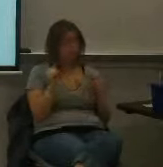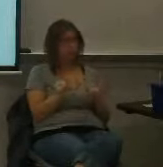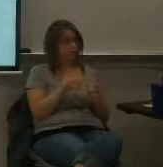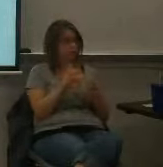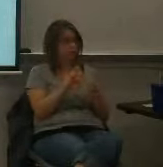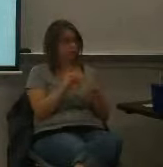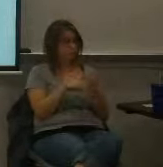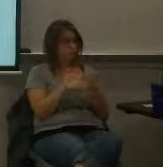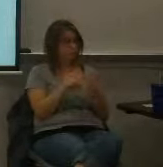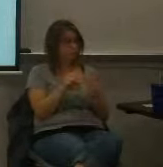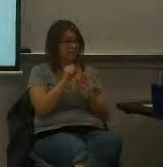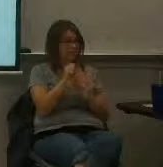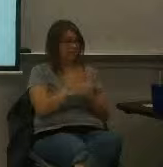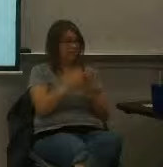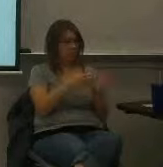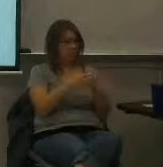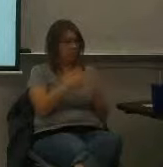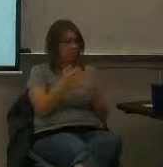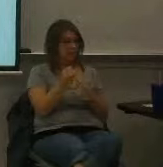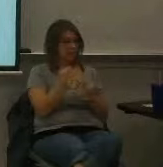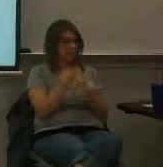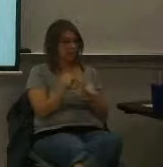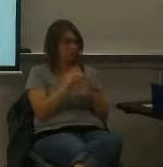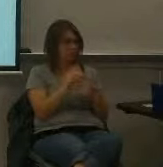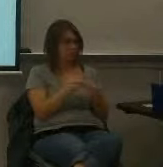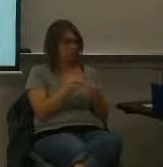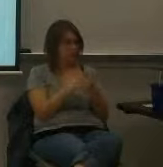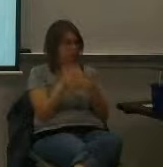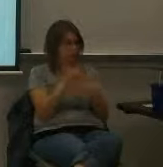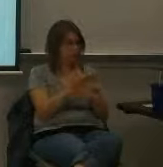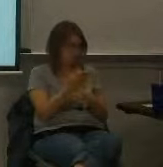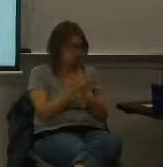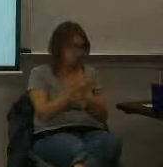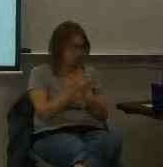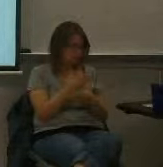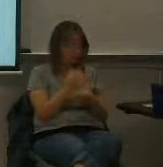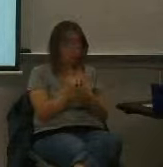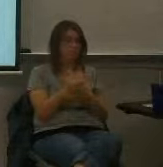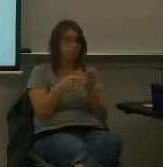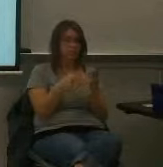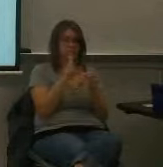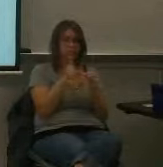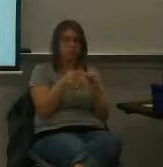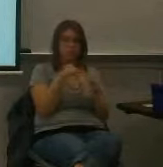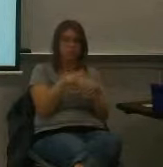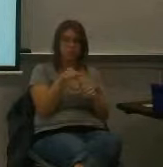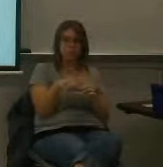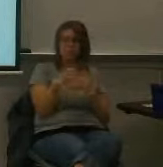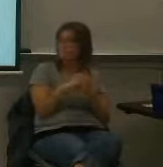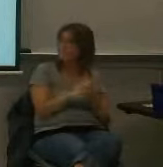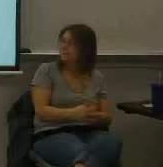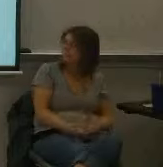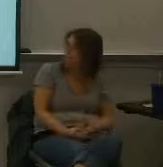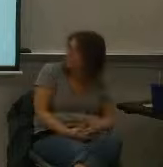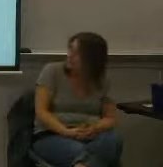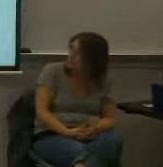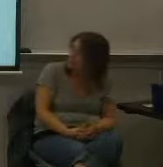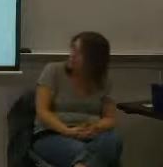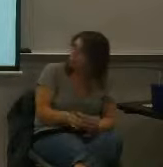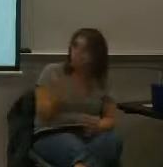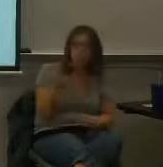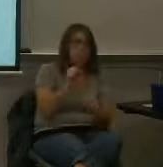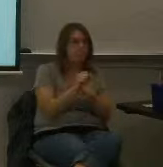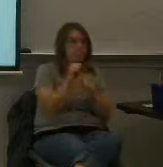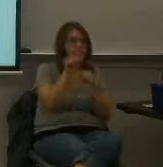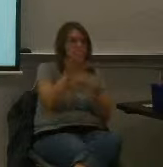to seasonal patterns, and we can be related to disturbance. So that's what we're going to talk about in this section. This is Mount